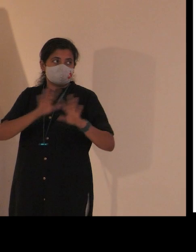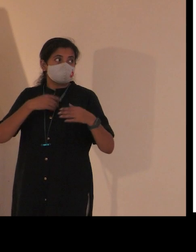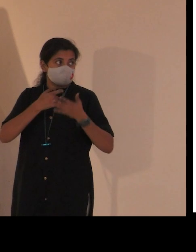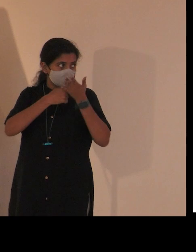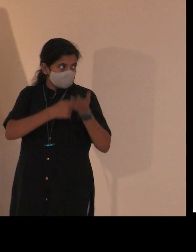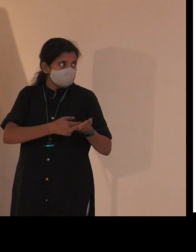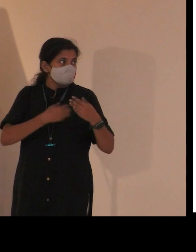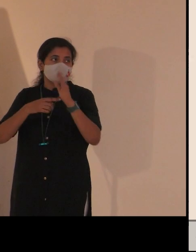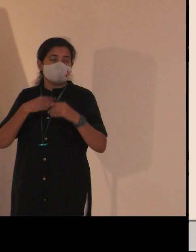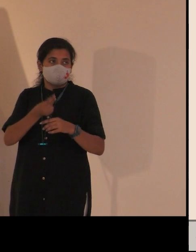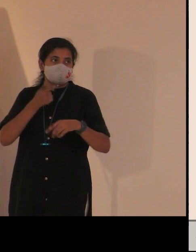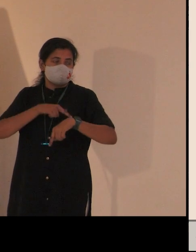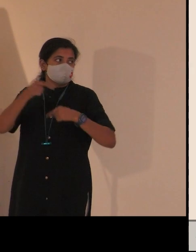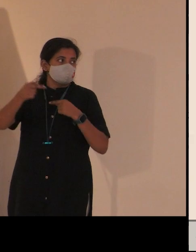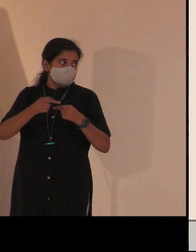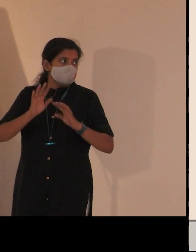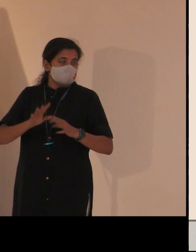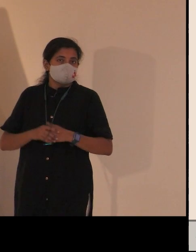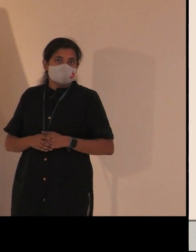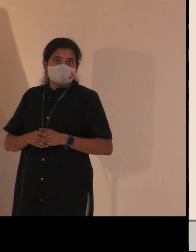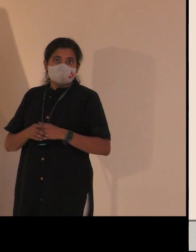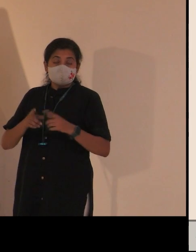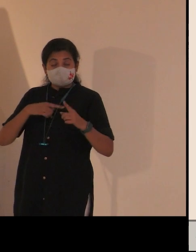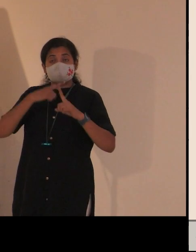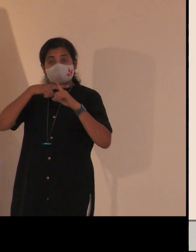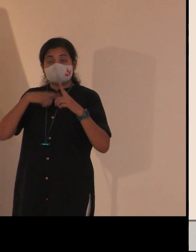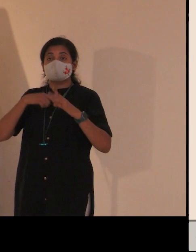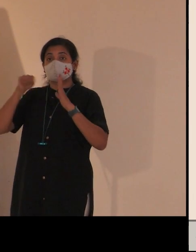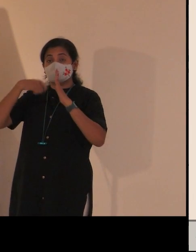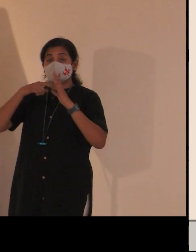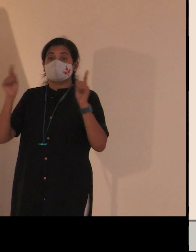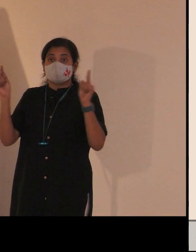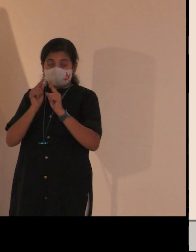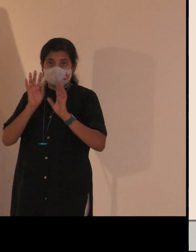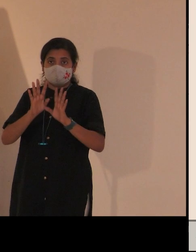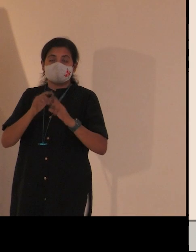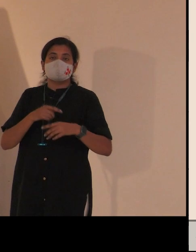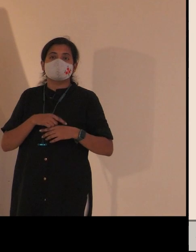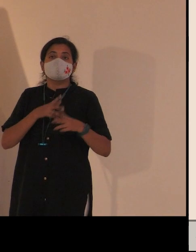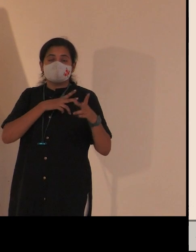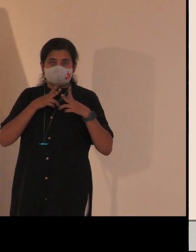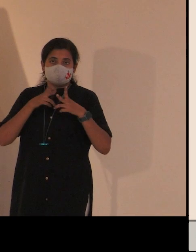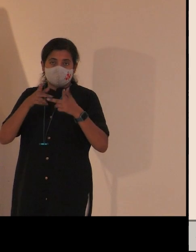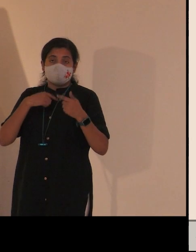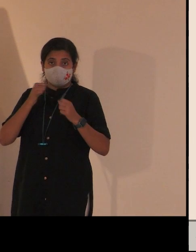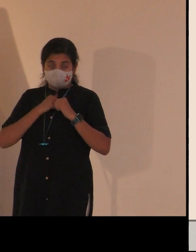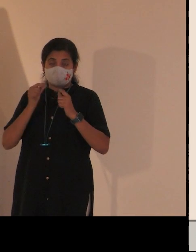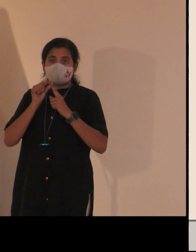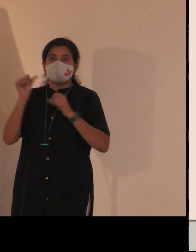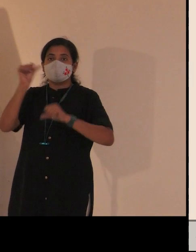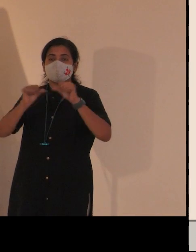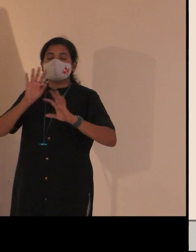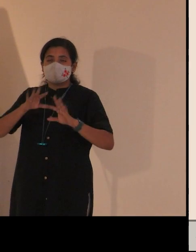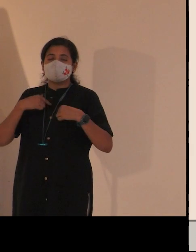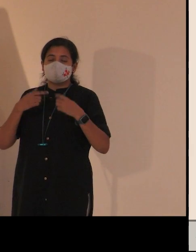them to play a short video. I didn't get a chance to speak about the Grandmill Songs project that I'm working